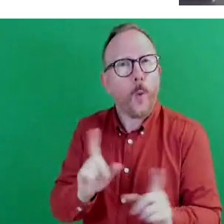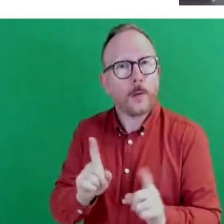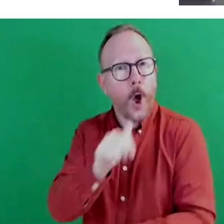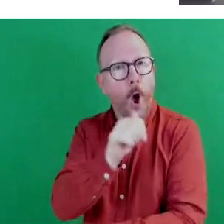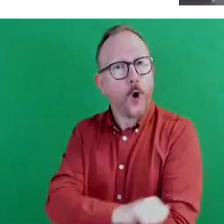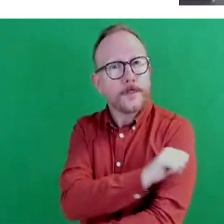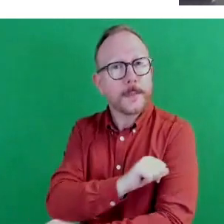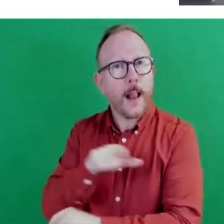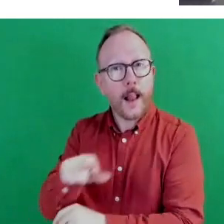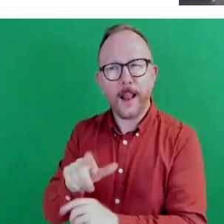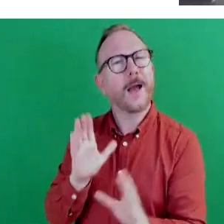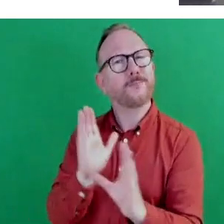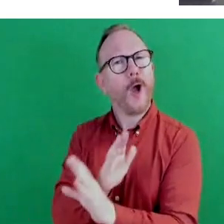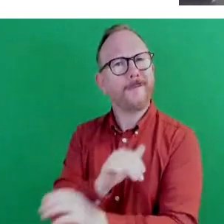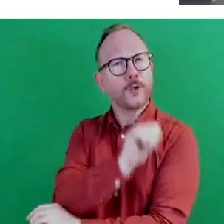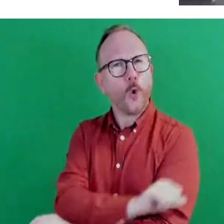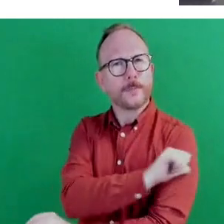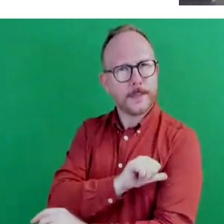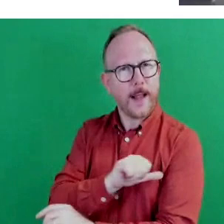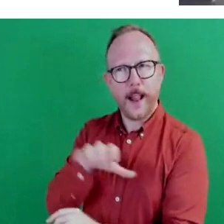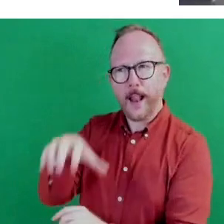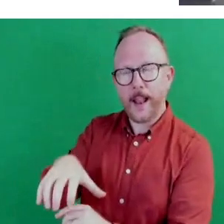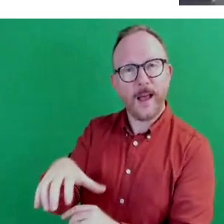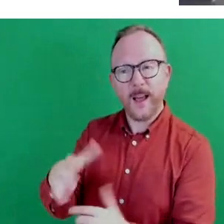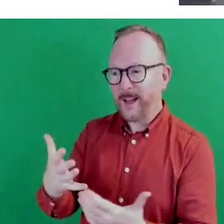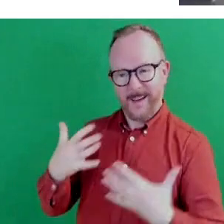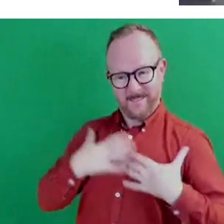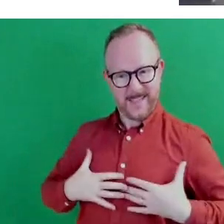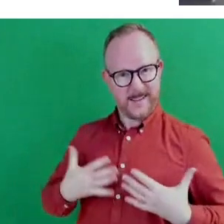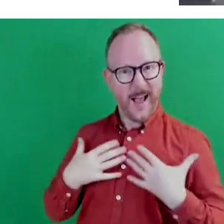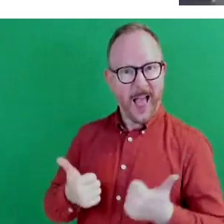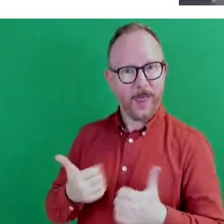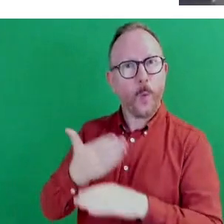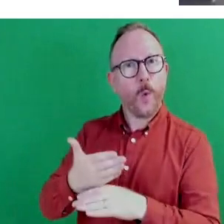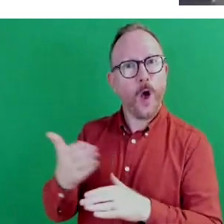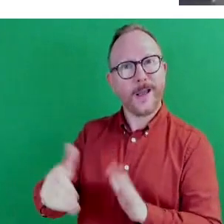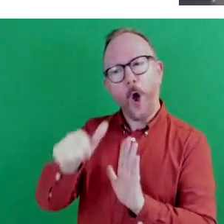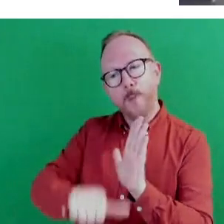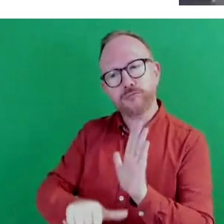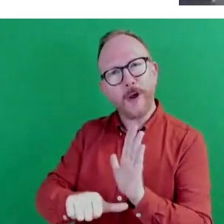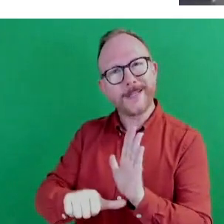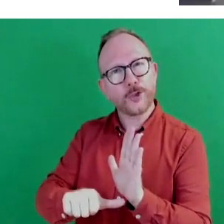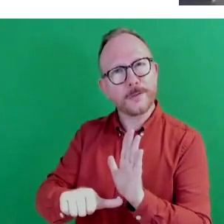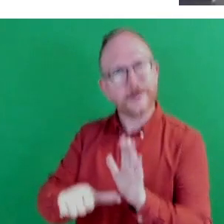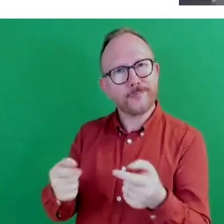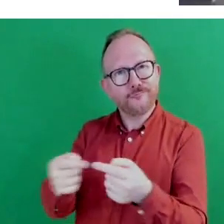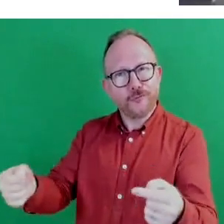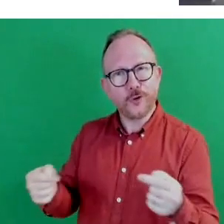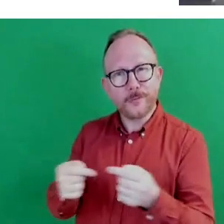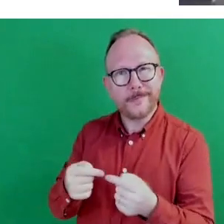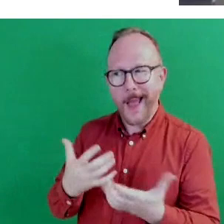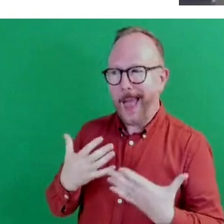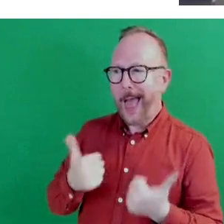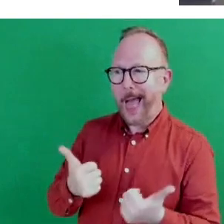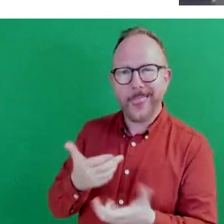hospital kind of within physical healthcare. So I worked in theatres as a healthcare assistant. And I sort of got